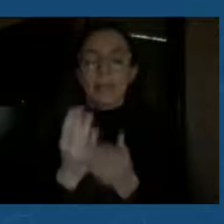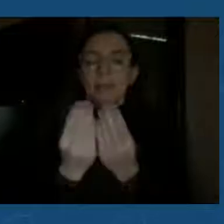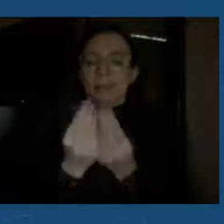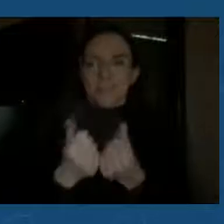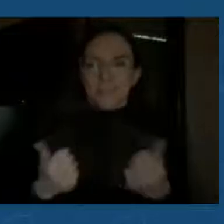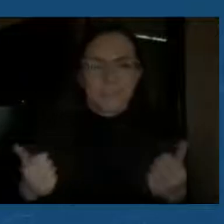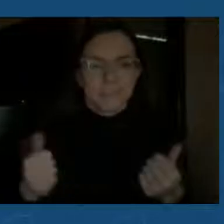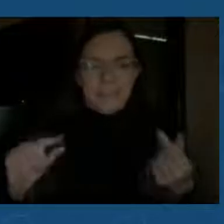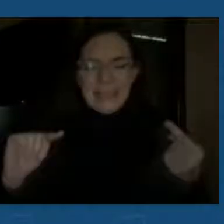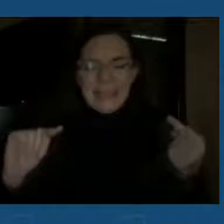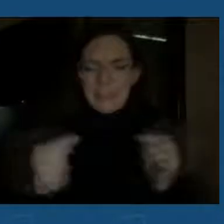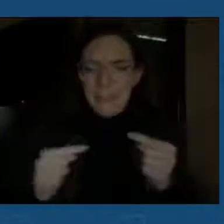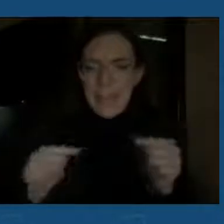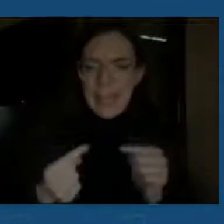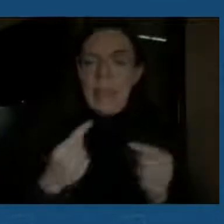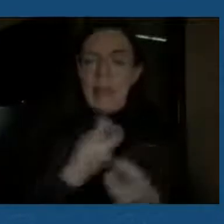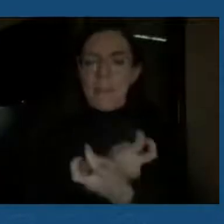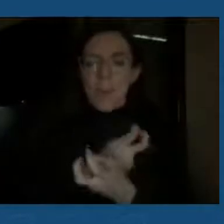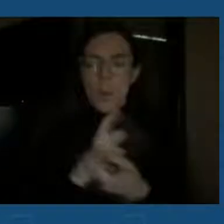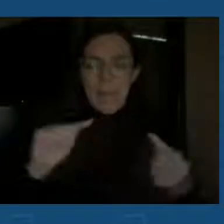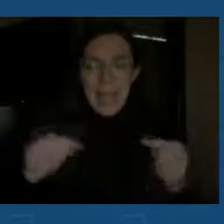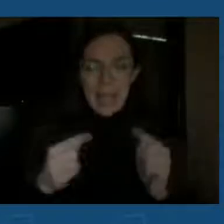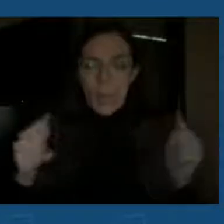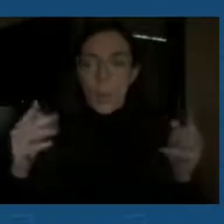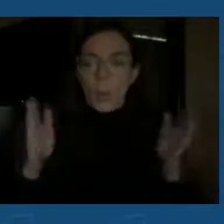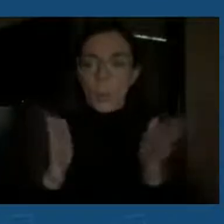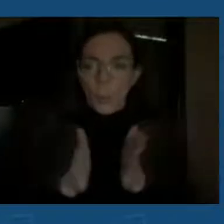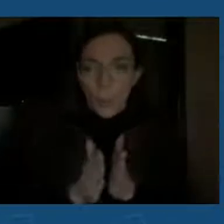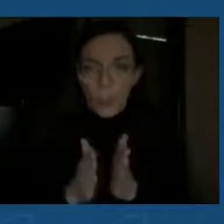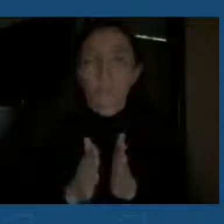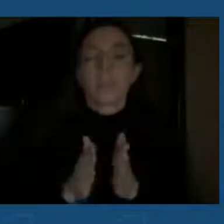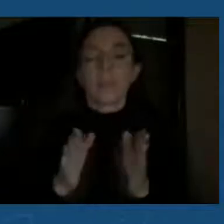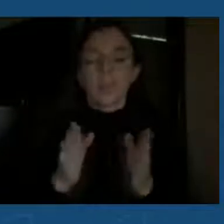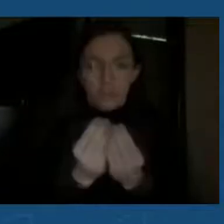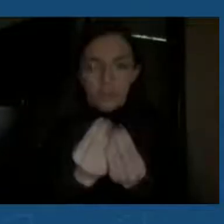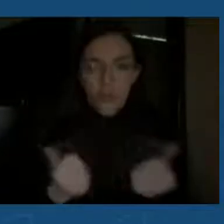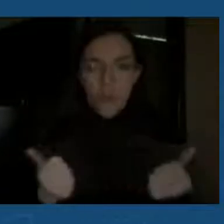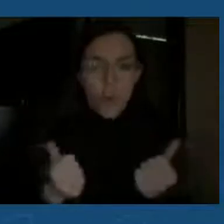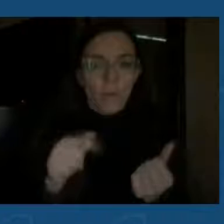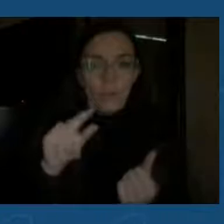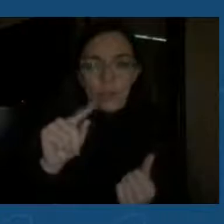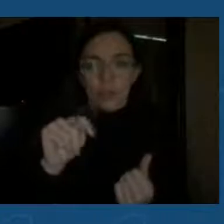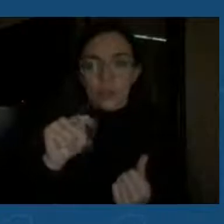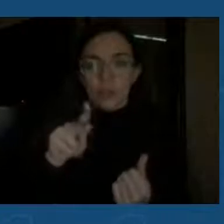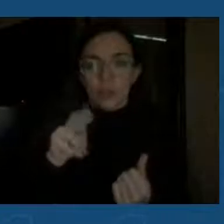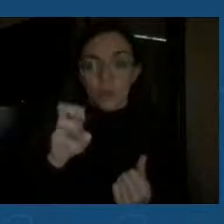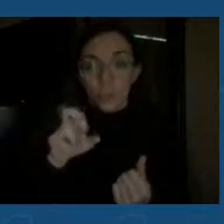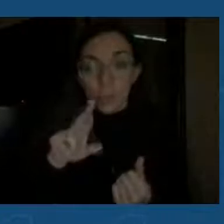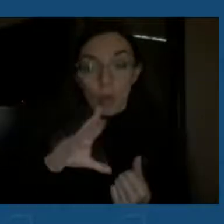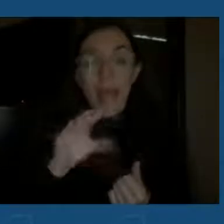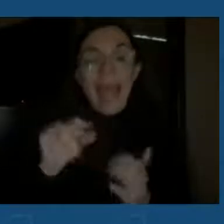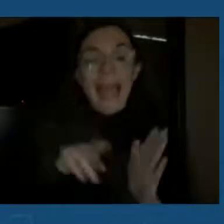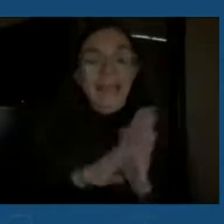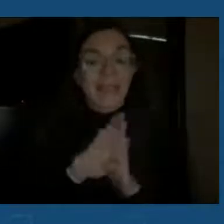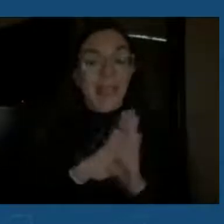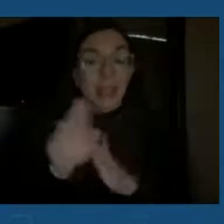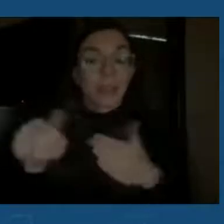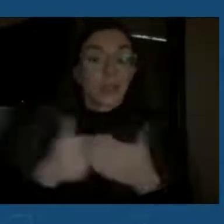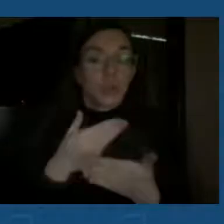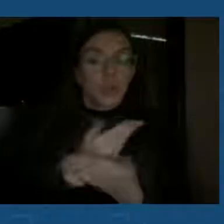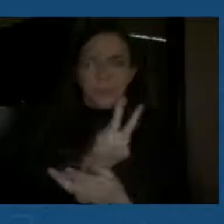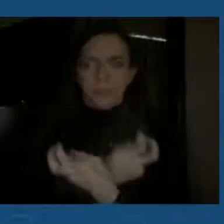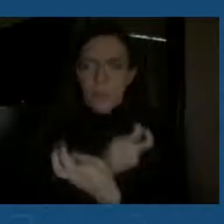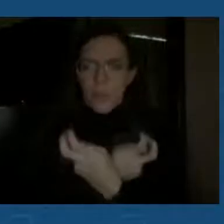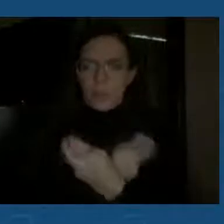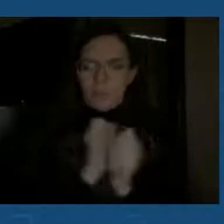pain, dissolves the tumor, and develops new bone. Really, really remarkable